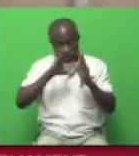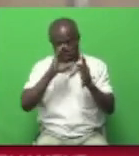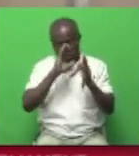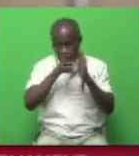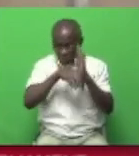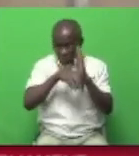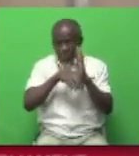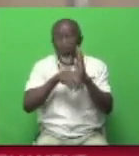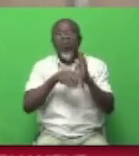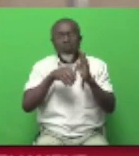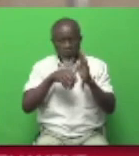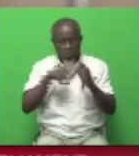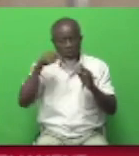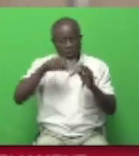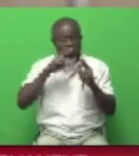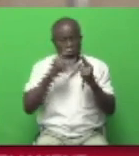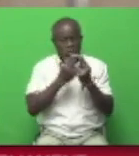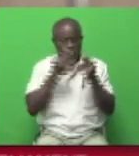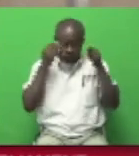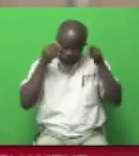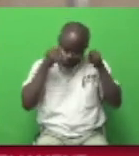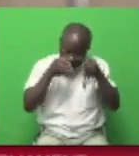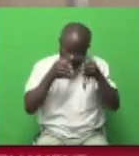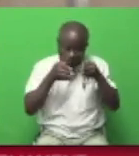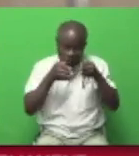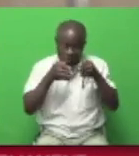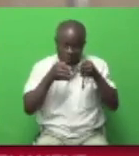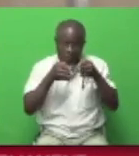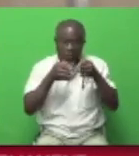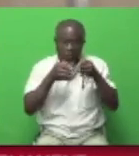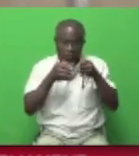towards. For example, they have coordinated several